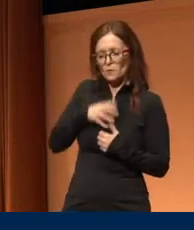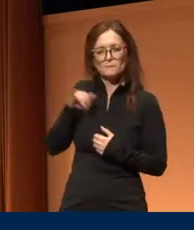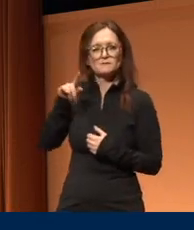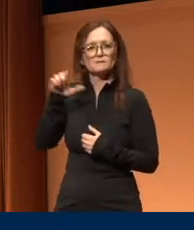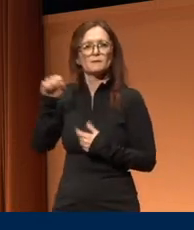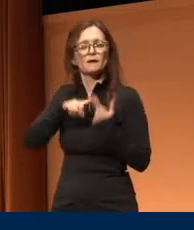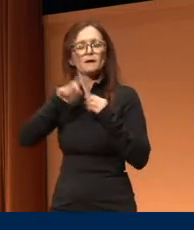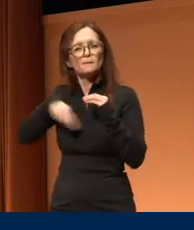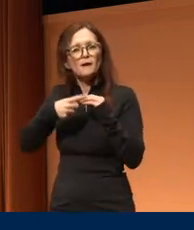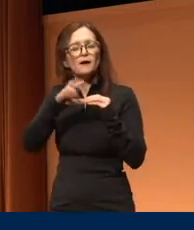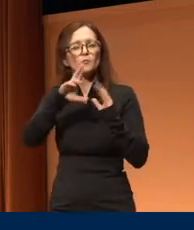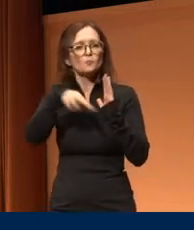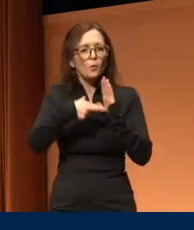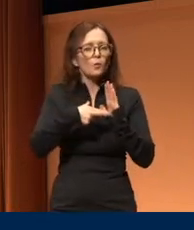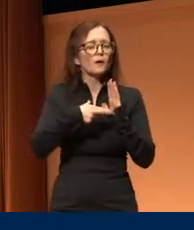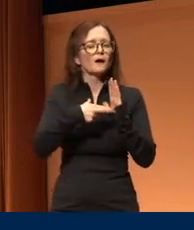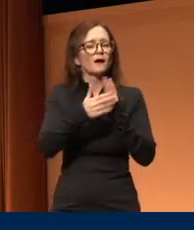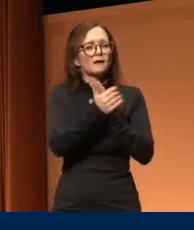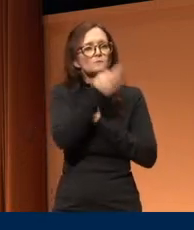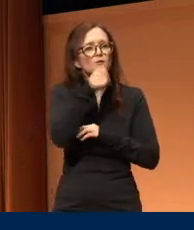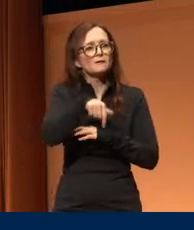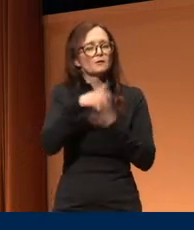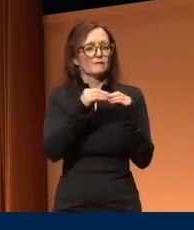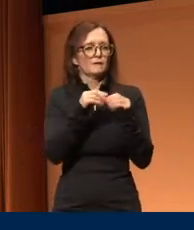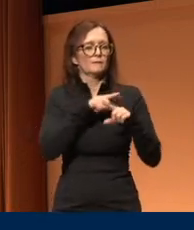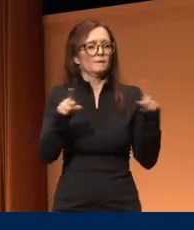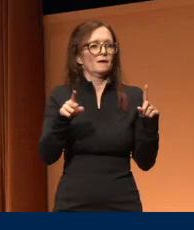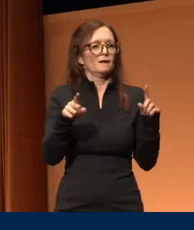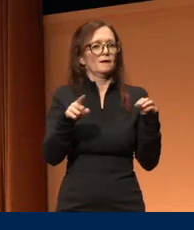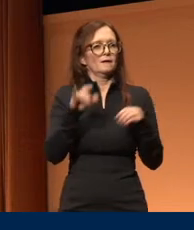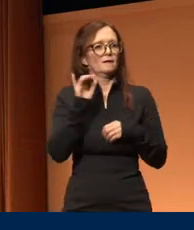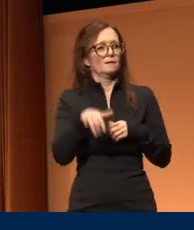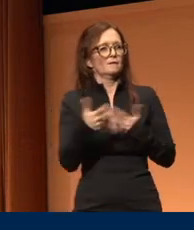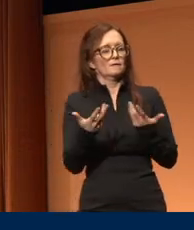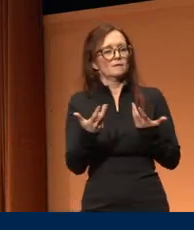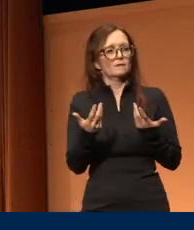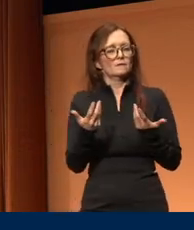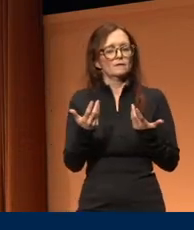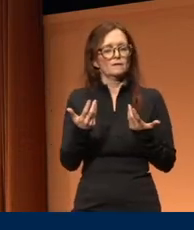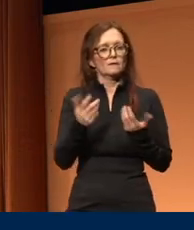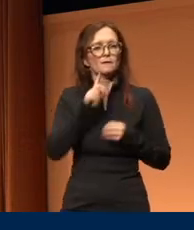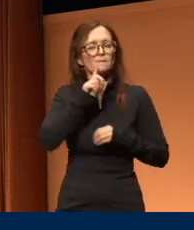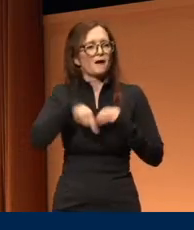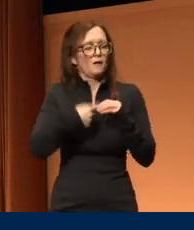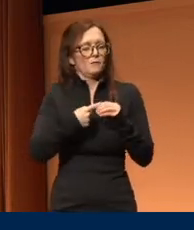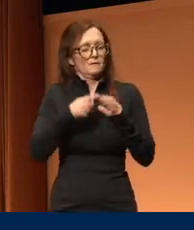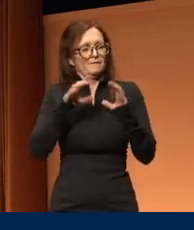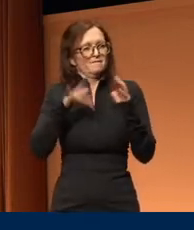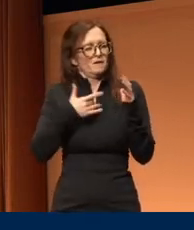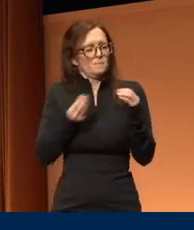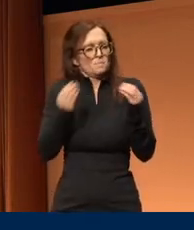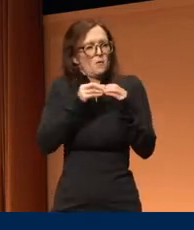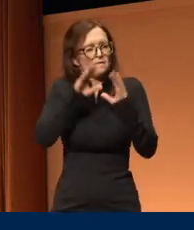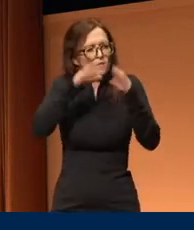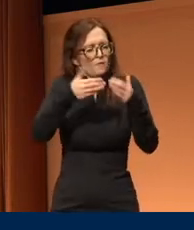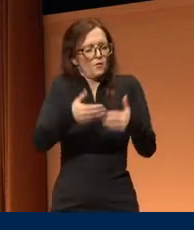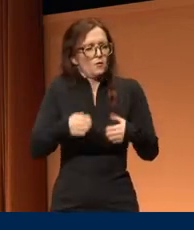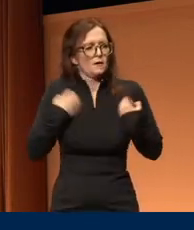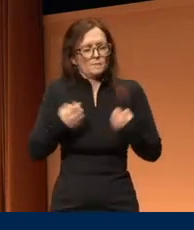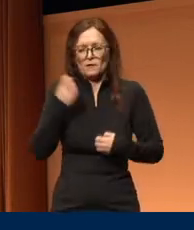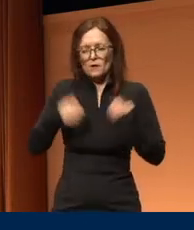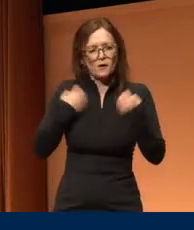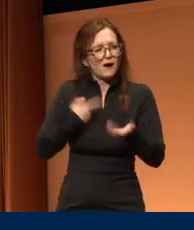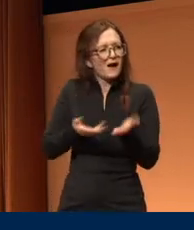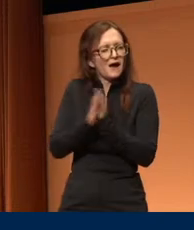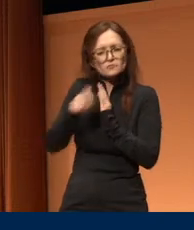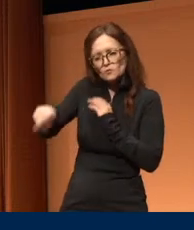about the role of experts in the convention. But again, the conversation took a surprising turn towards emotions. I asked her